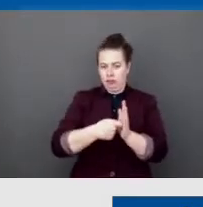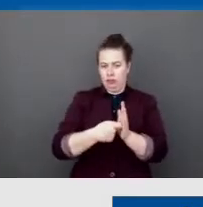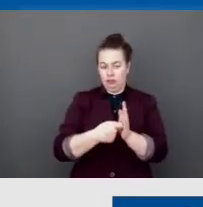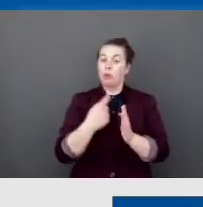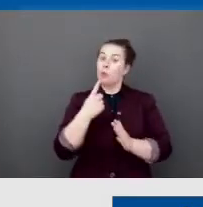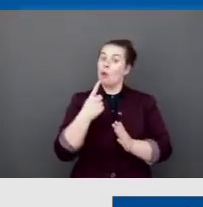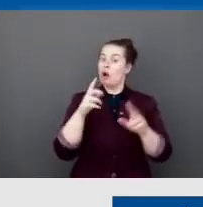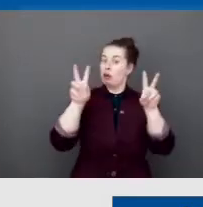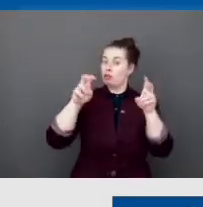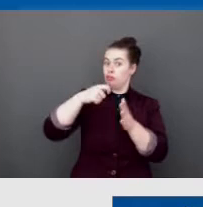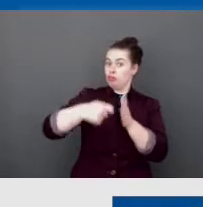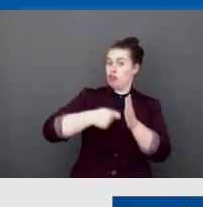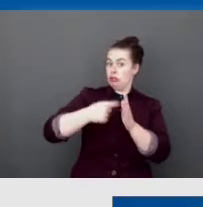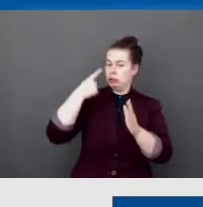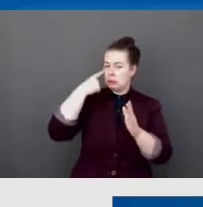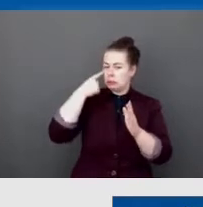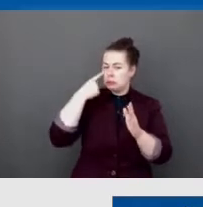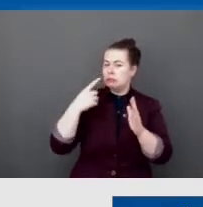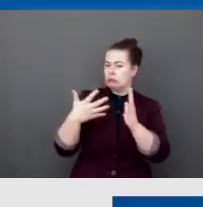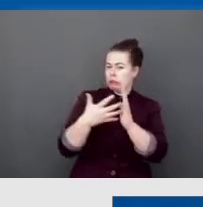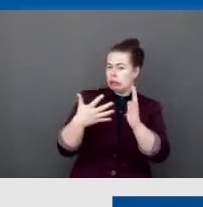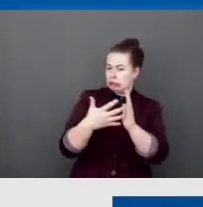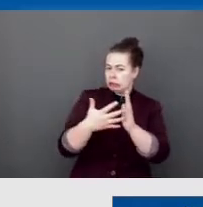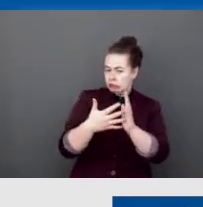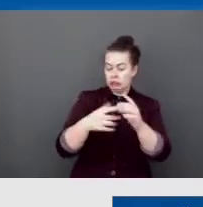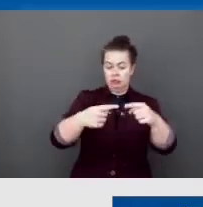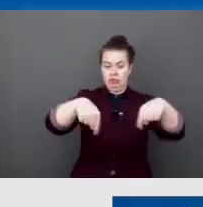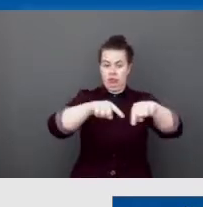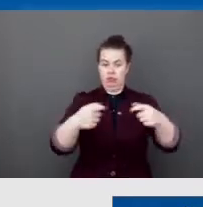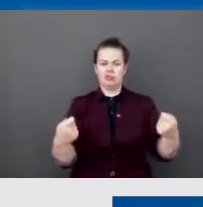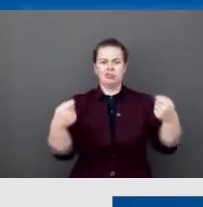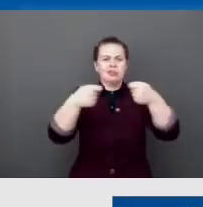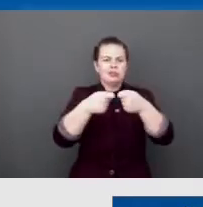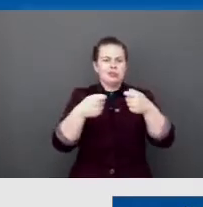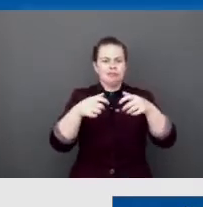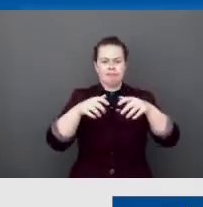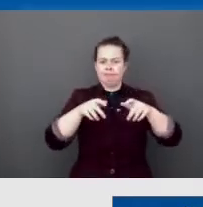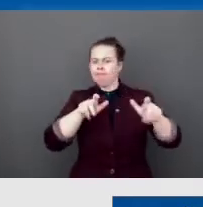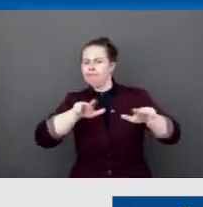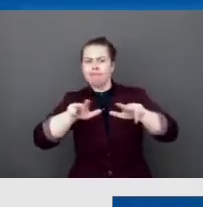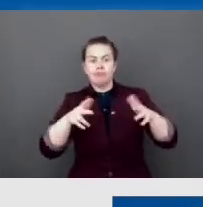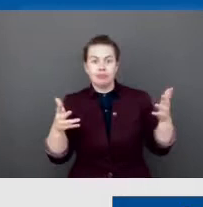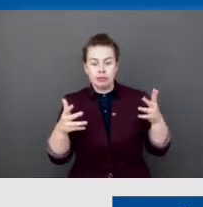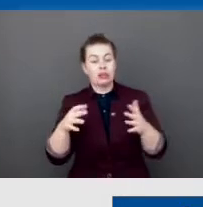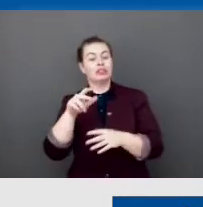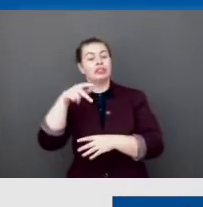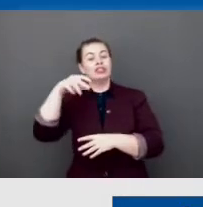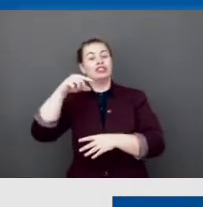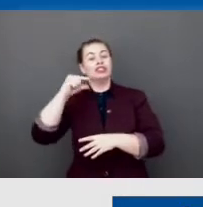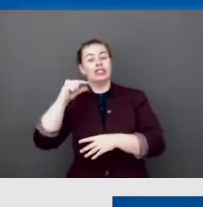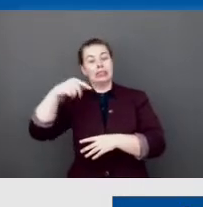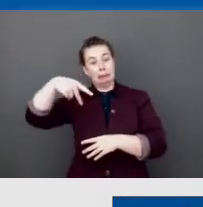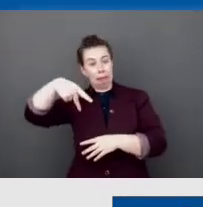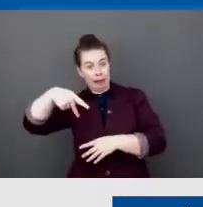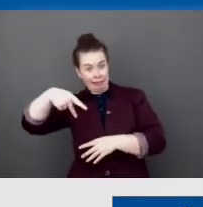Prototype, which is established a local accountable organisation chaired jointly by GP Federation